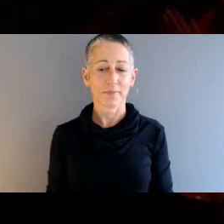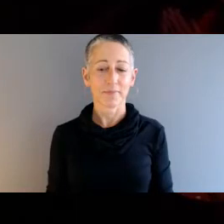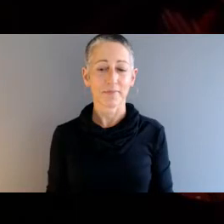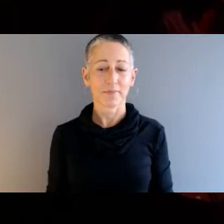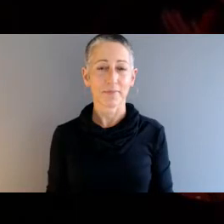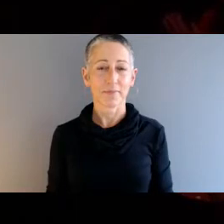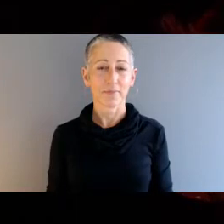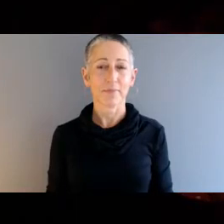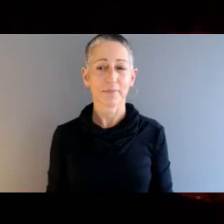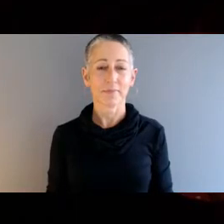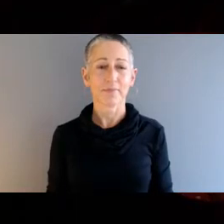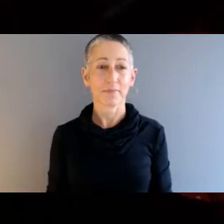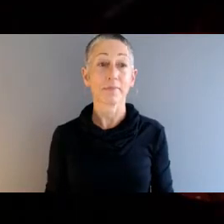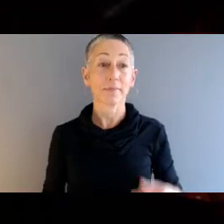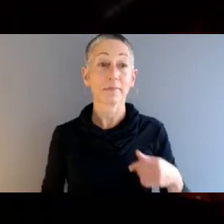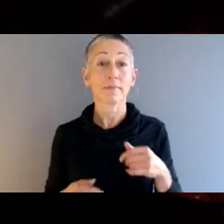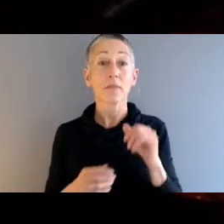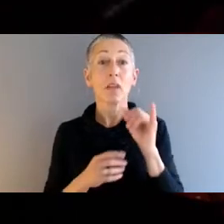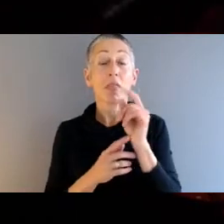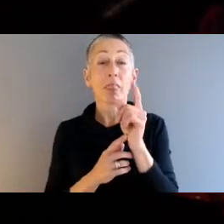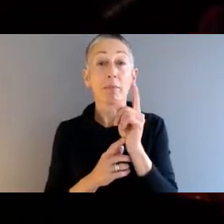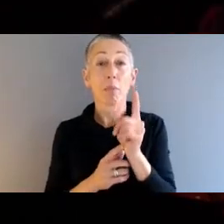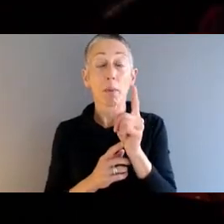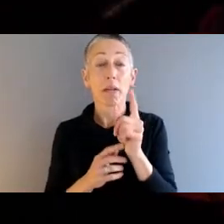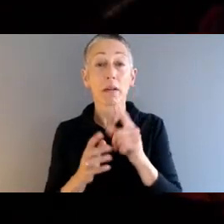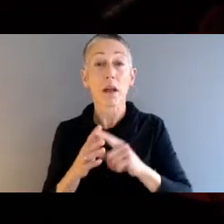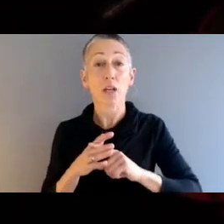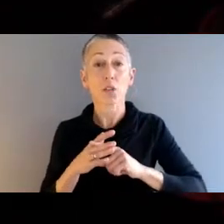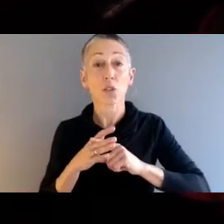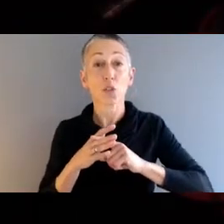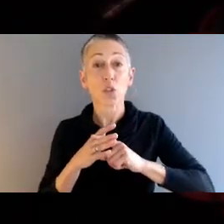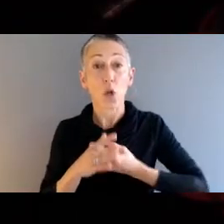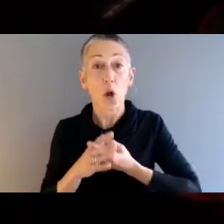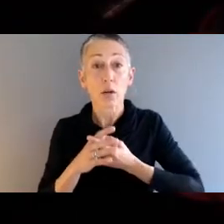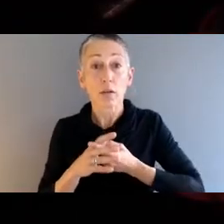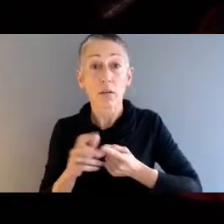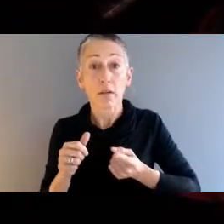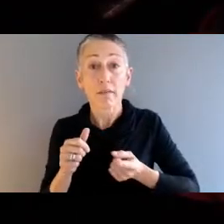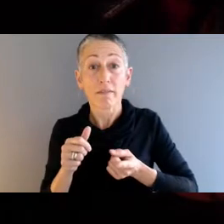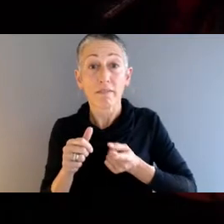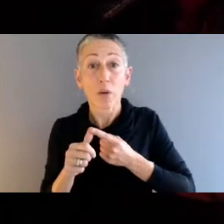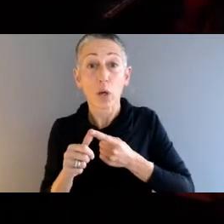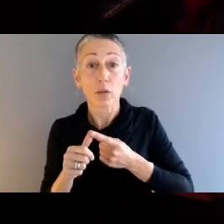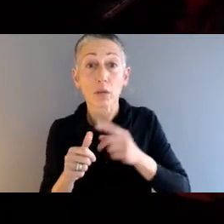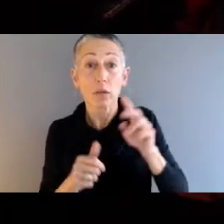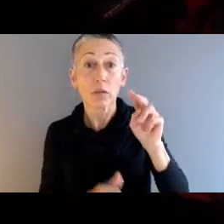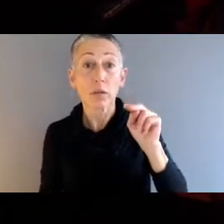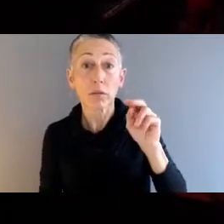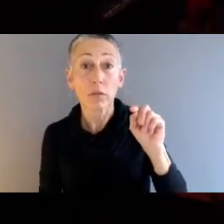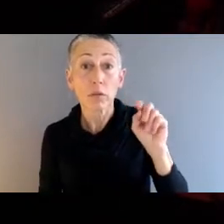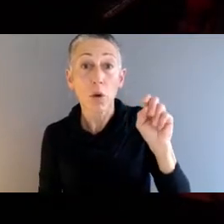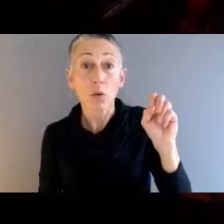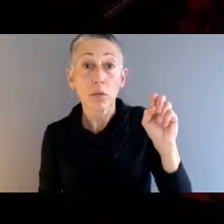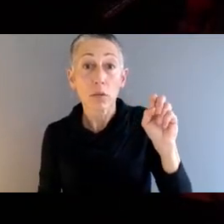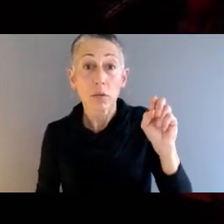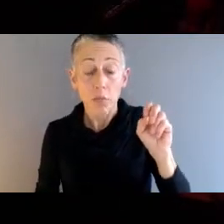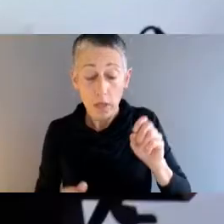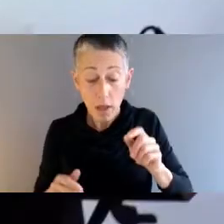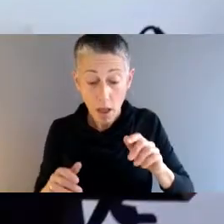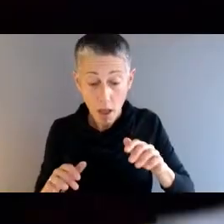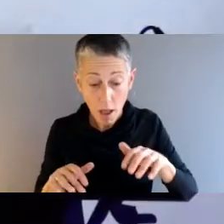That I start playing the first note, I just kind of get lost in time because I just